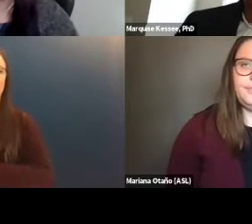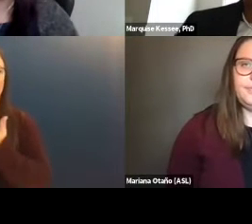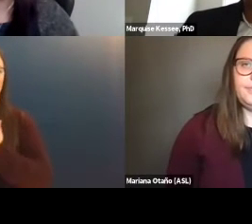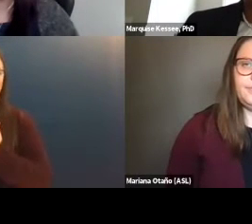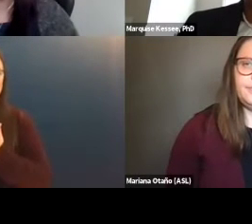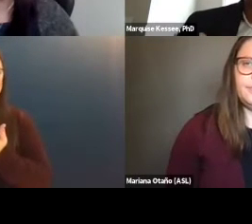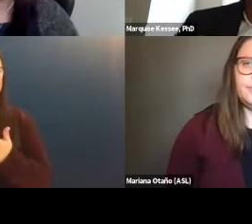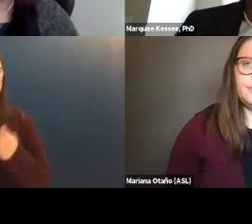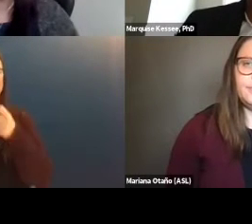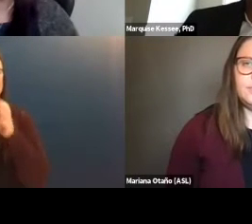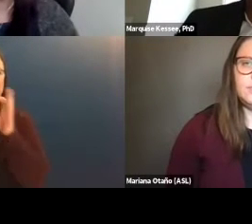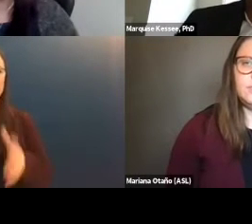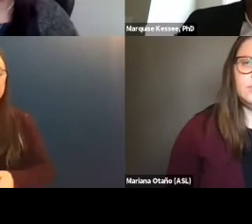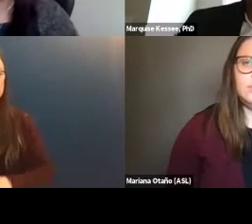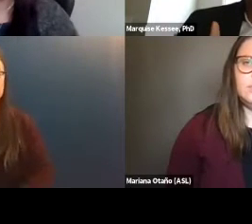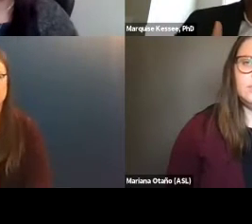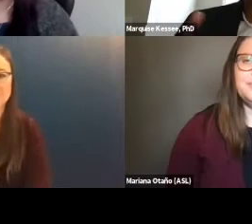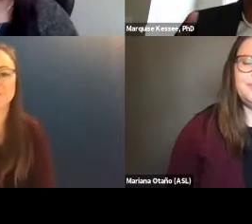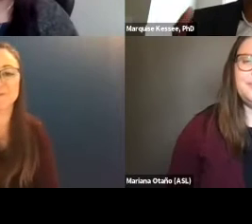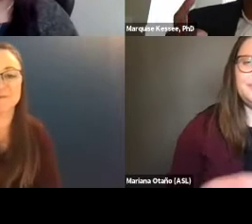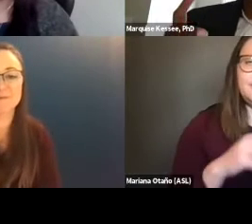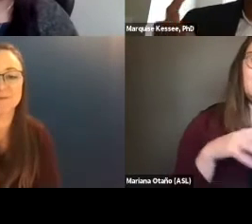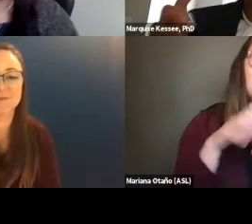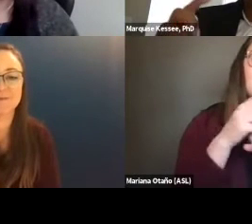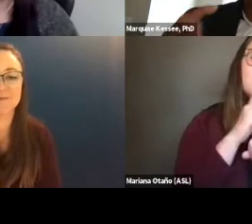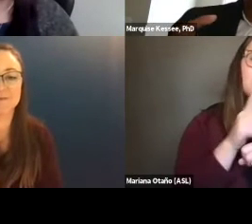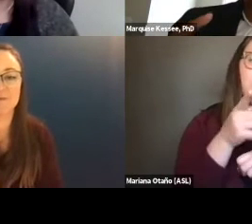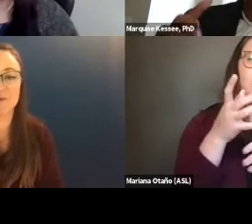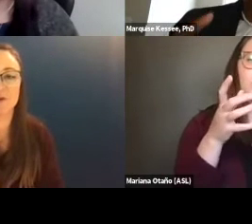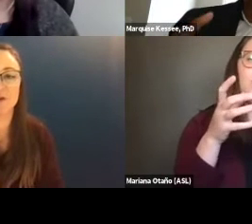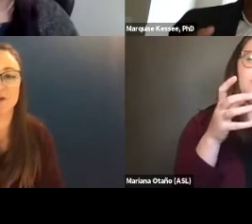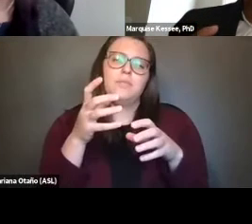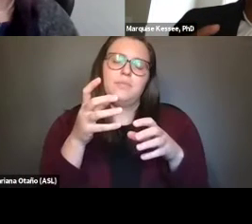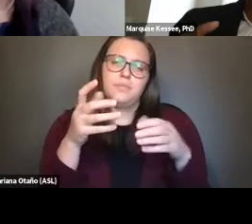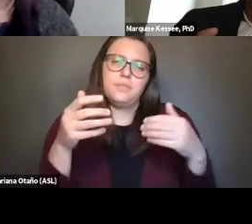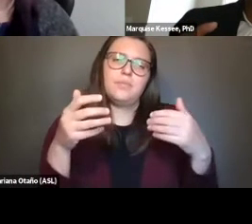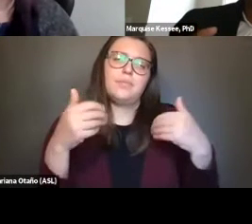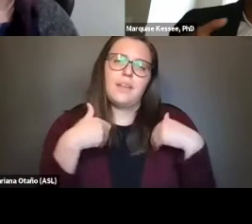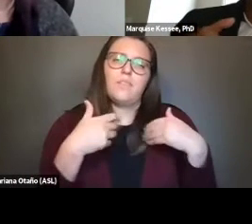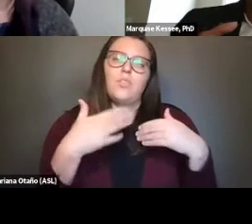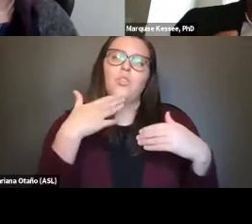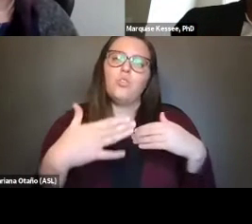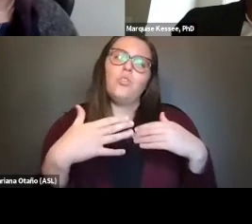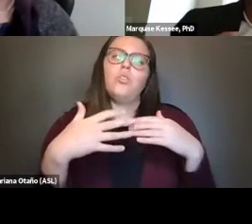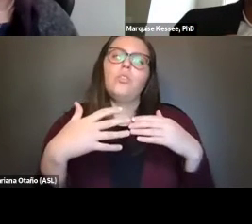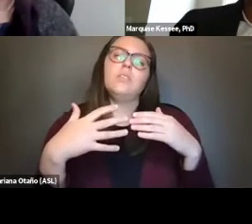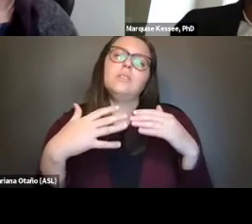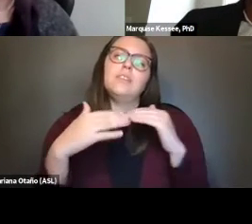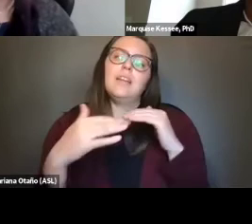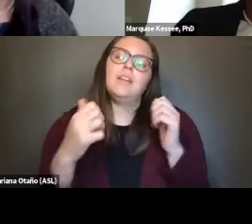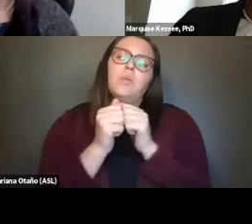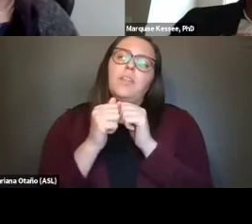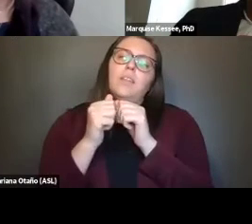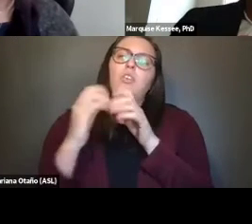I would say would be to make sure you're making a good standing at the community college level with your faculty